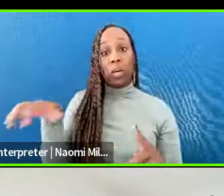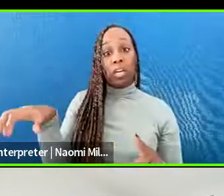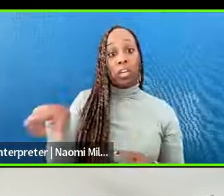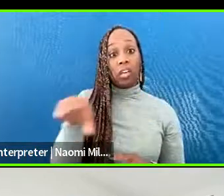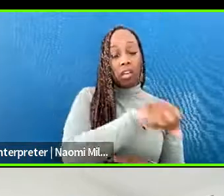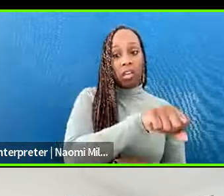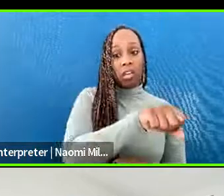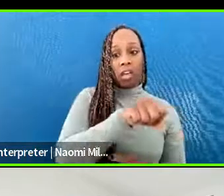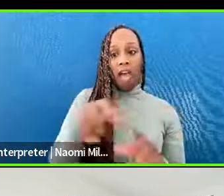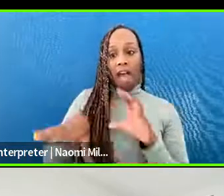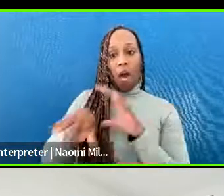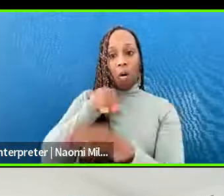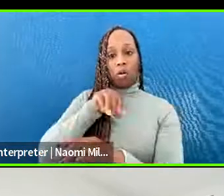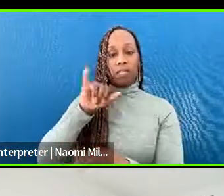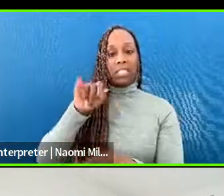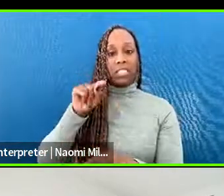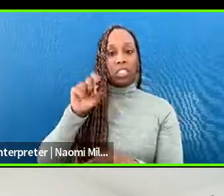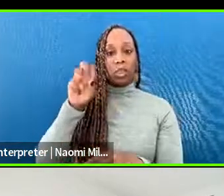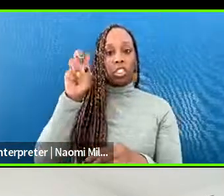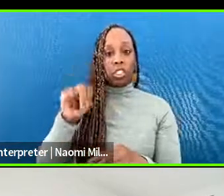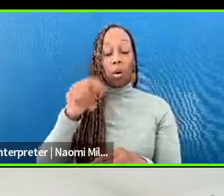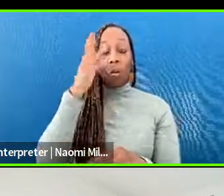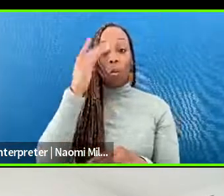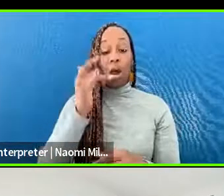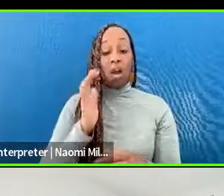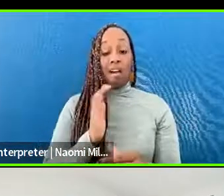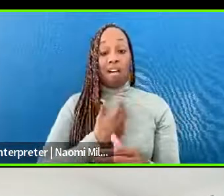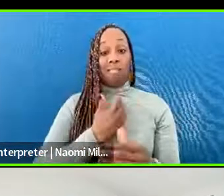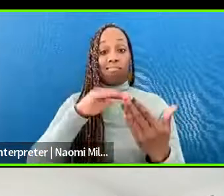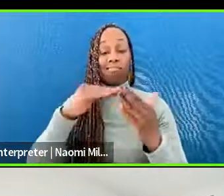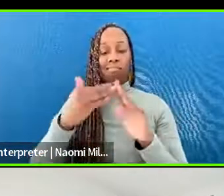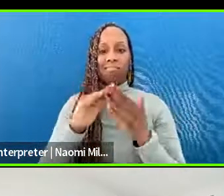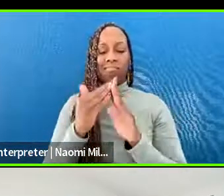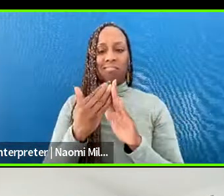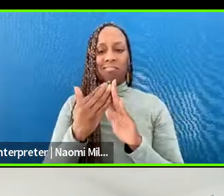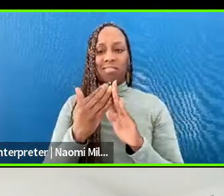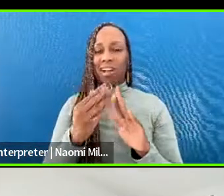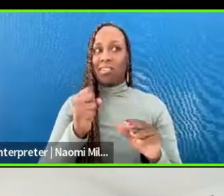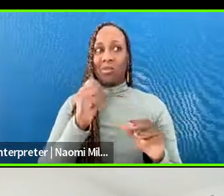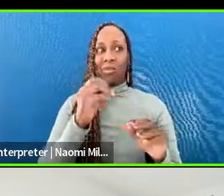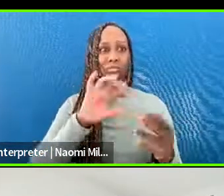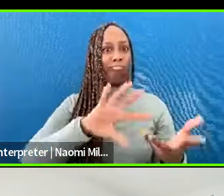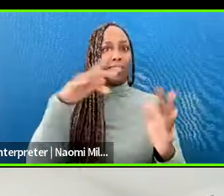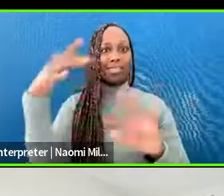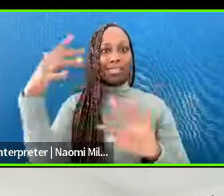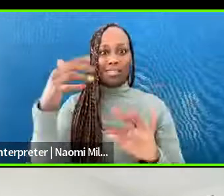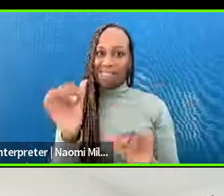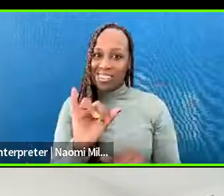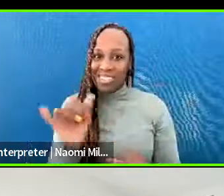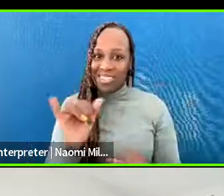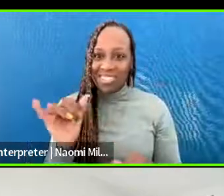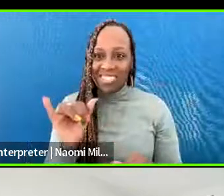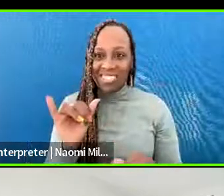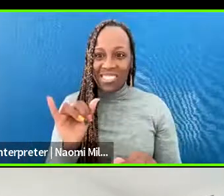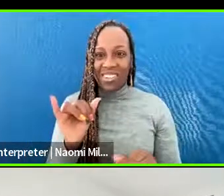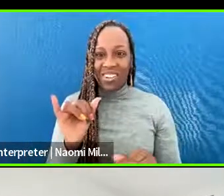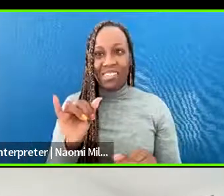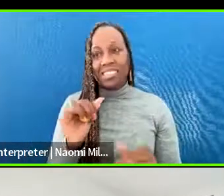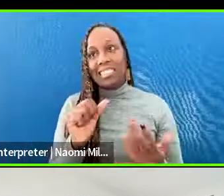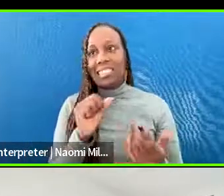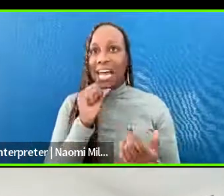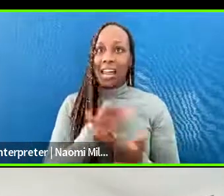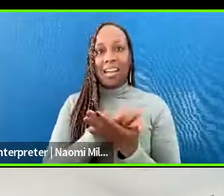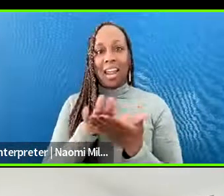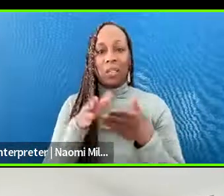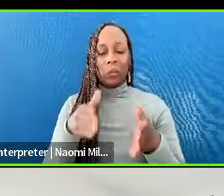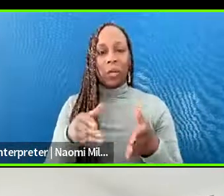institutions, like because our communities are so messed up as well, is a polite way to say